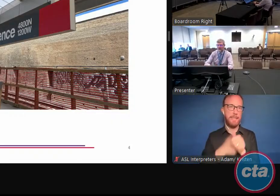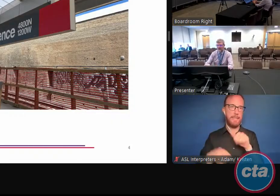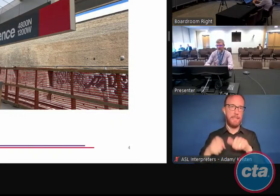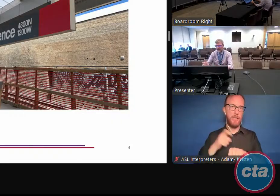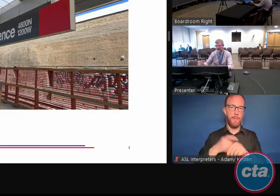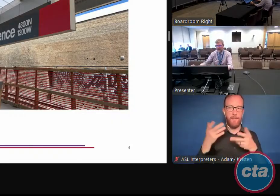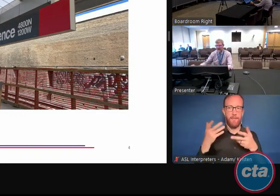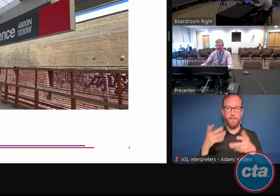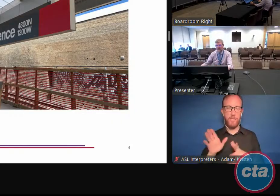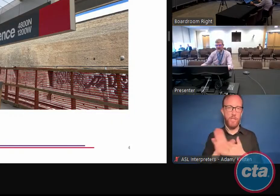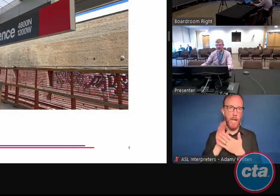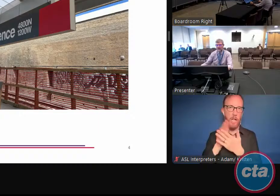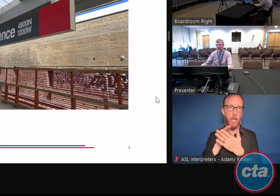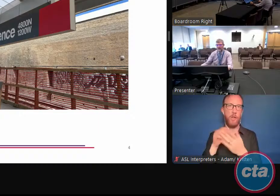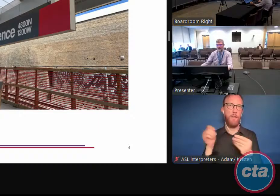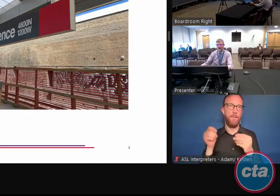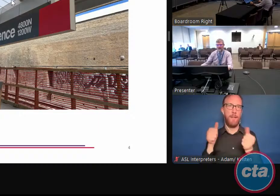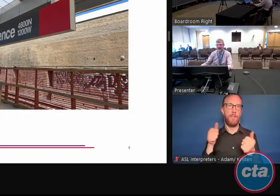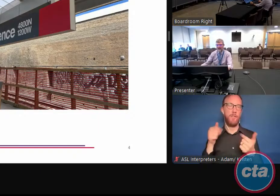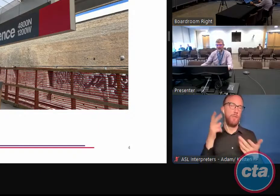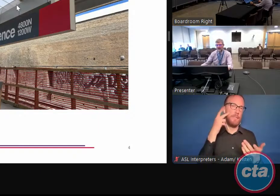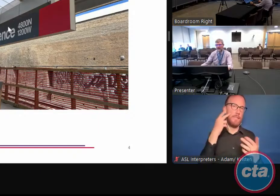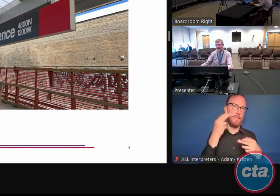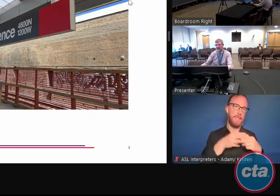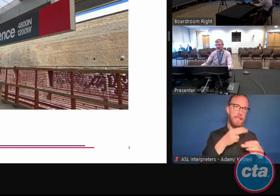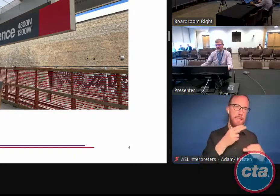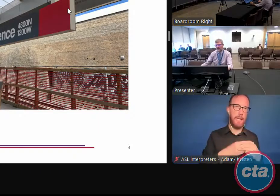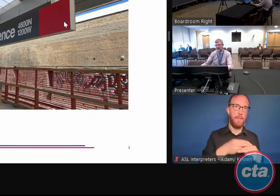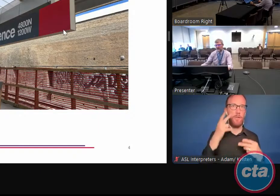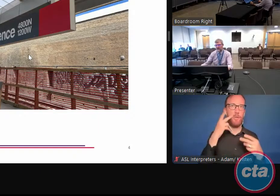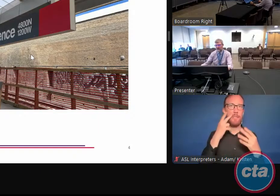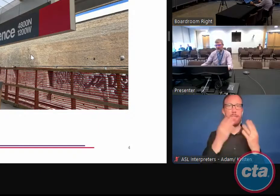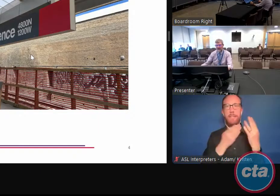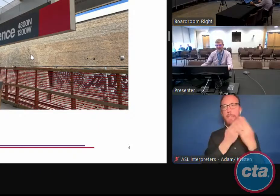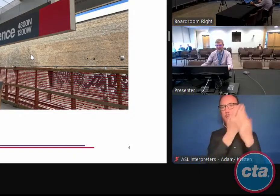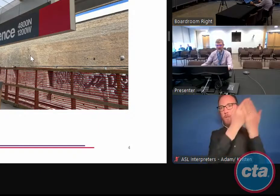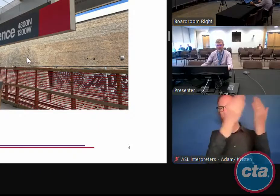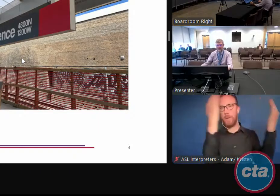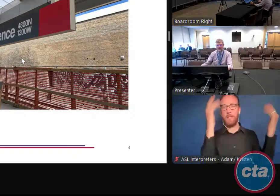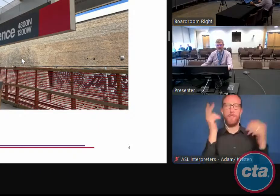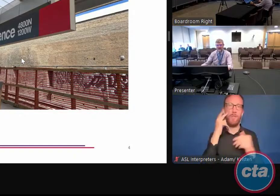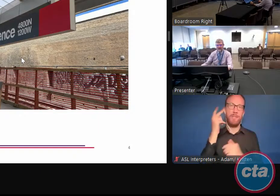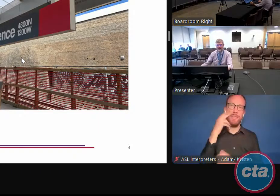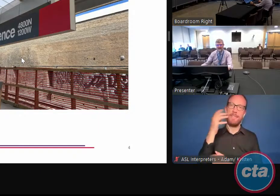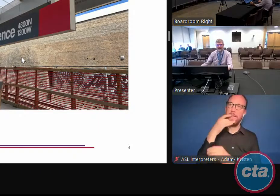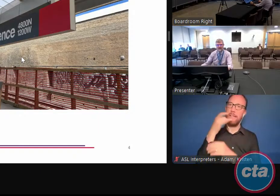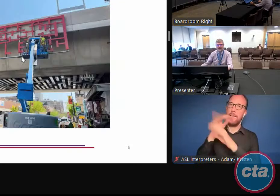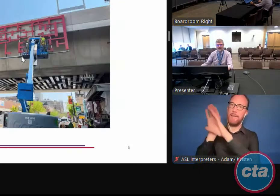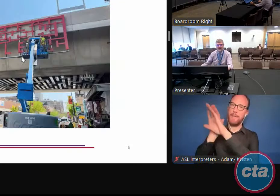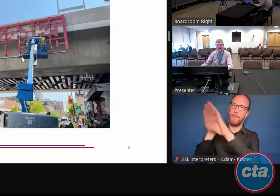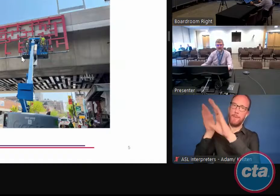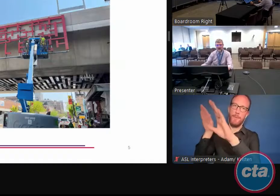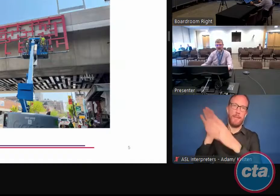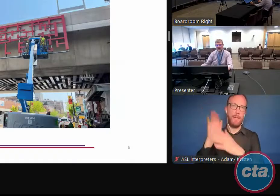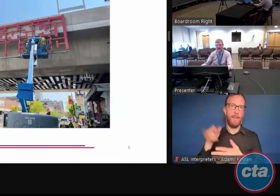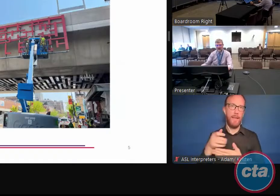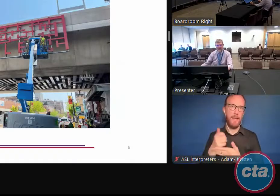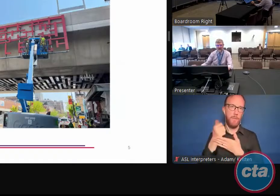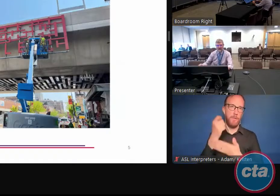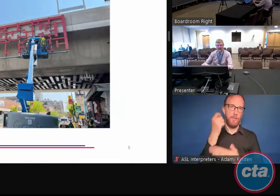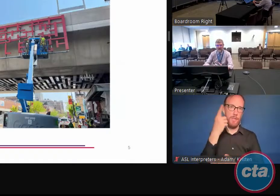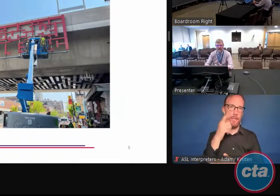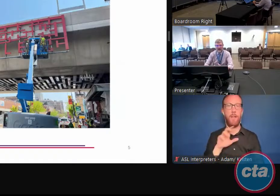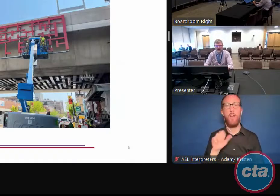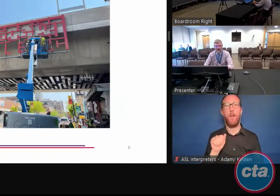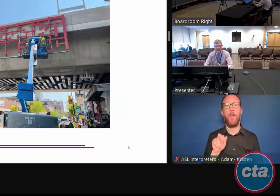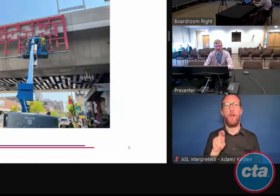You can see the name sign here. You can see the translucent canopy. You can see the finishes around the lighting there. Gives you a sense of that station. Here is Argyle.